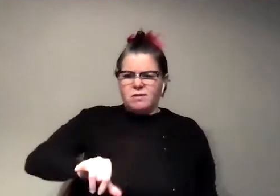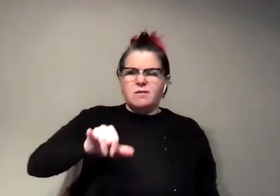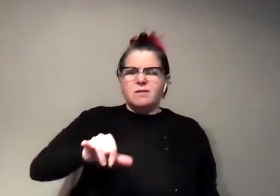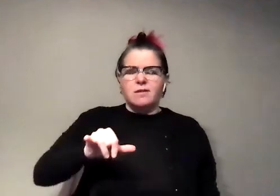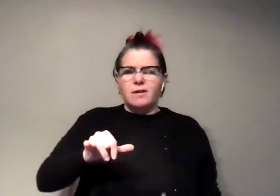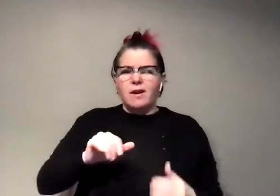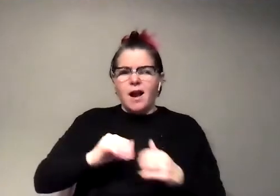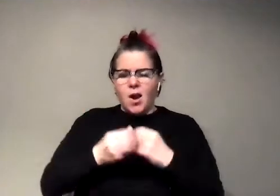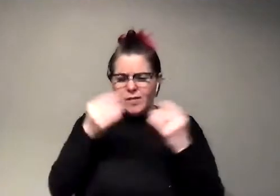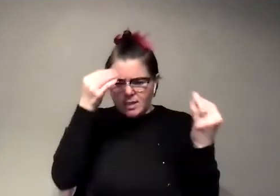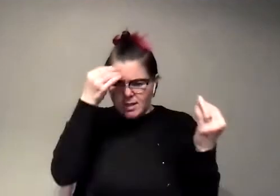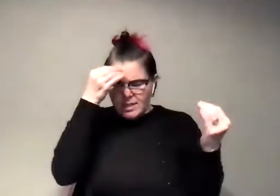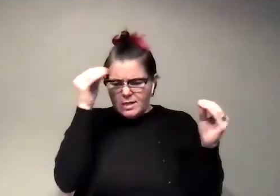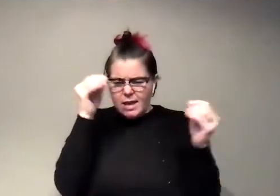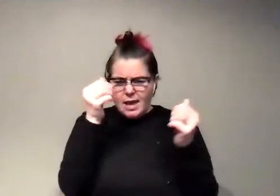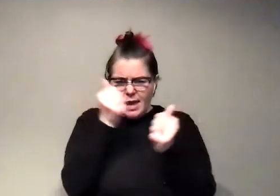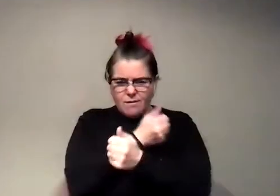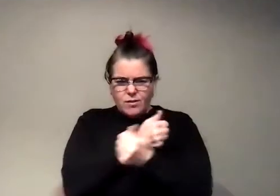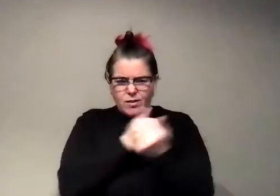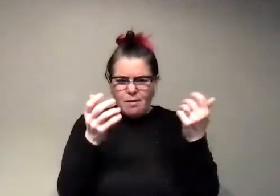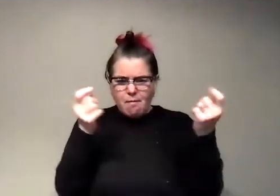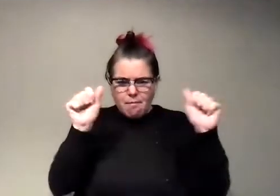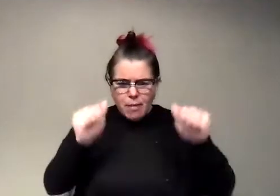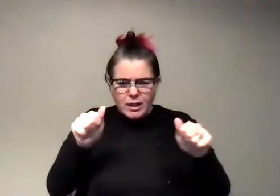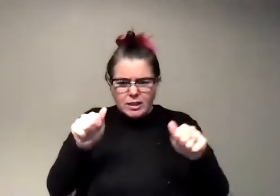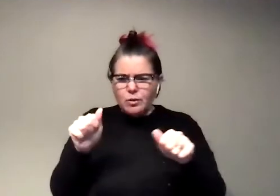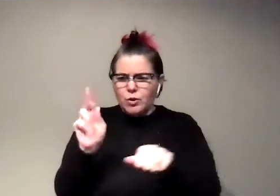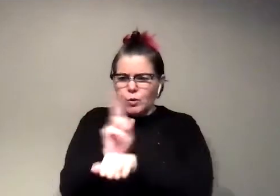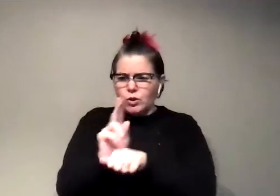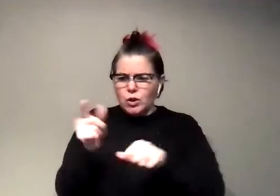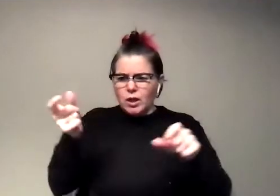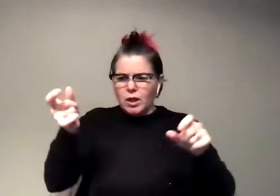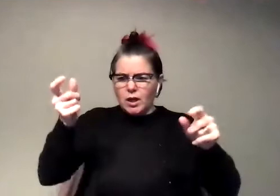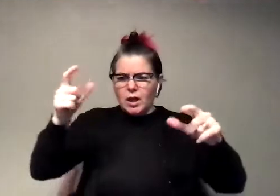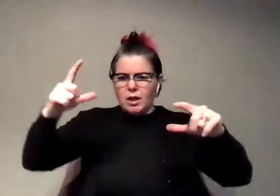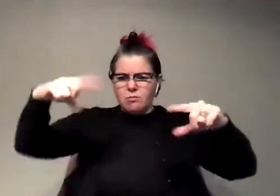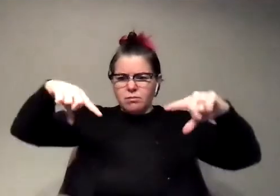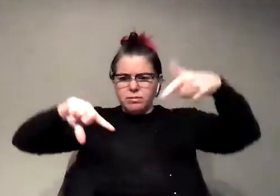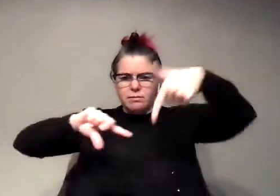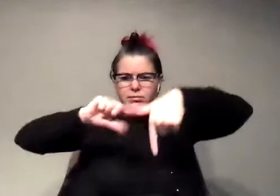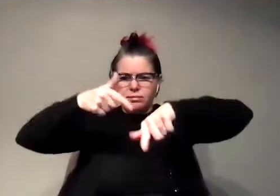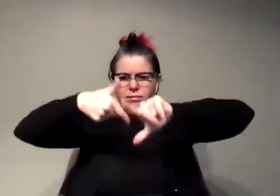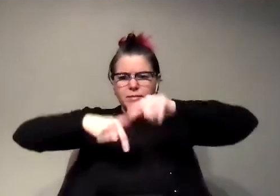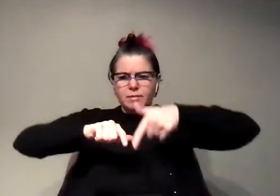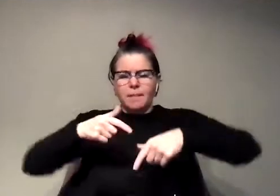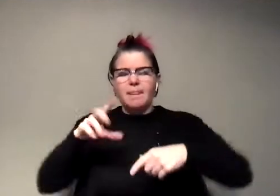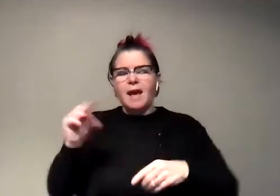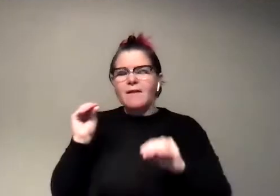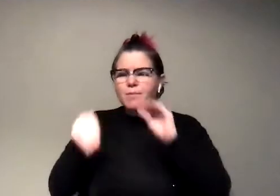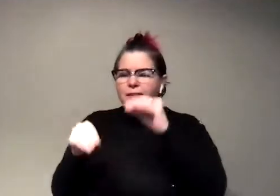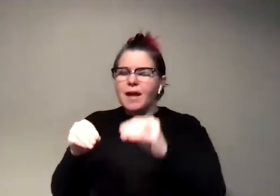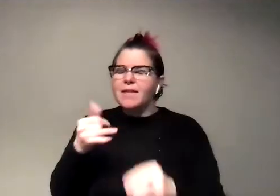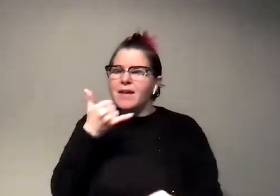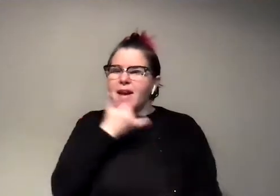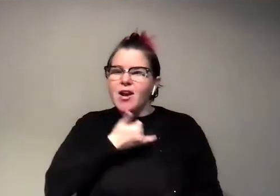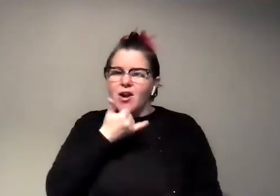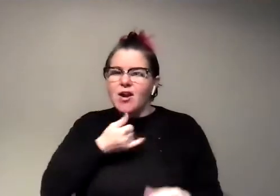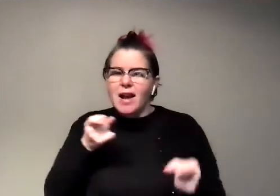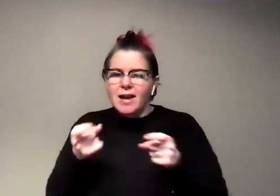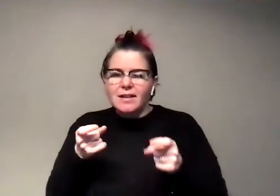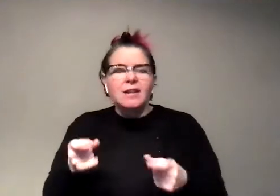to think about every possible thing that a user can do and incorporate that into the error handling, so it was like